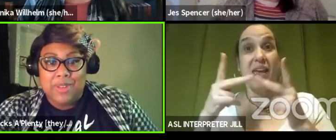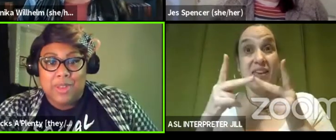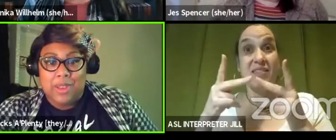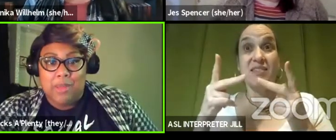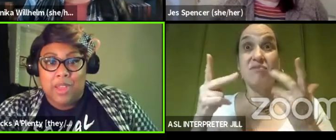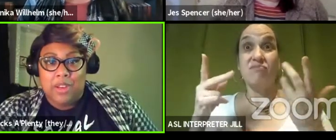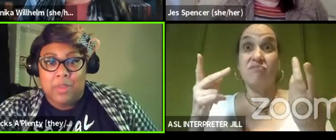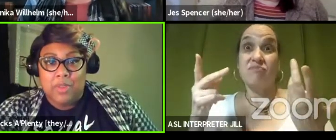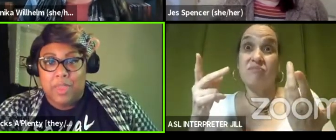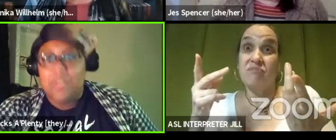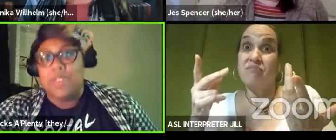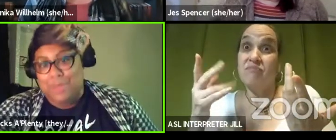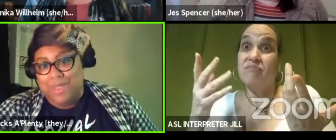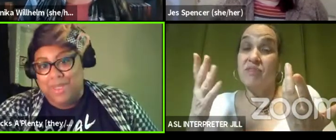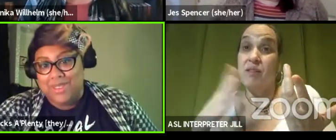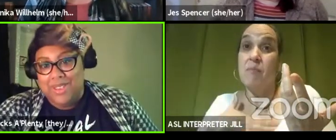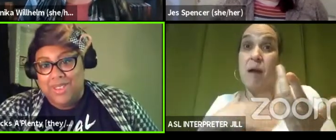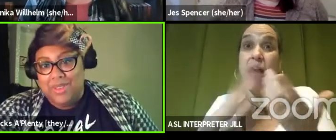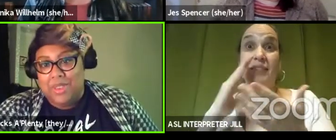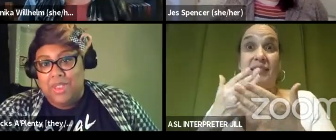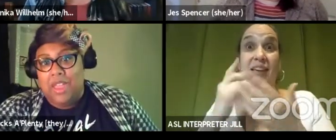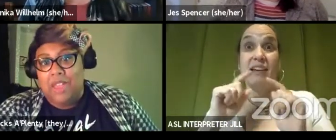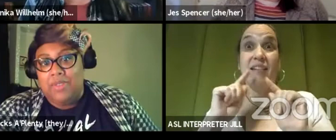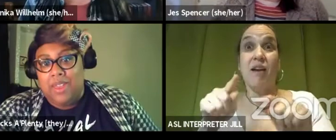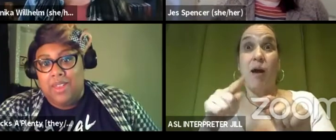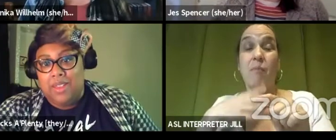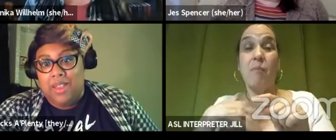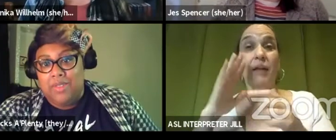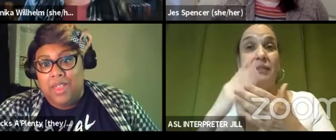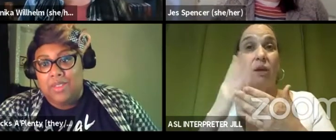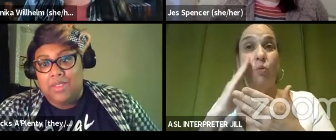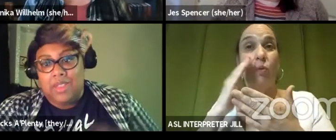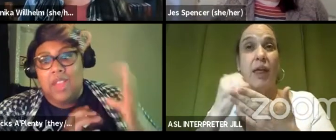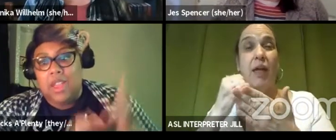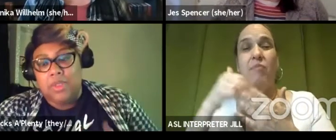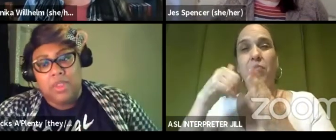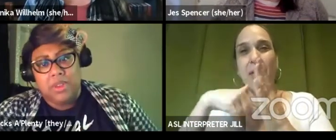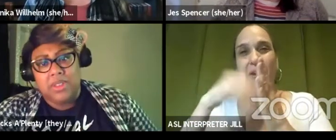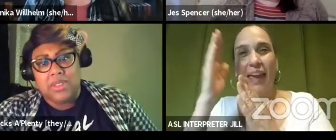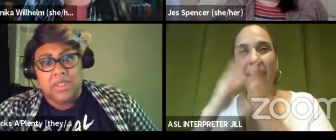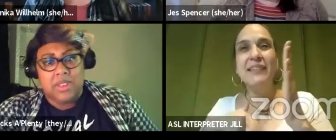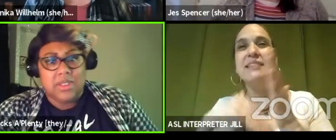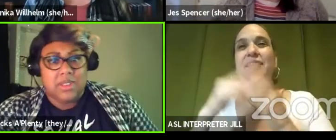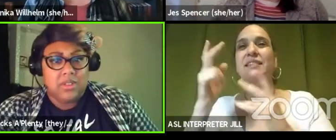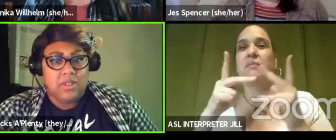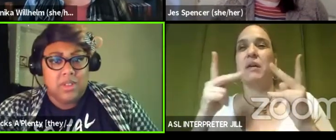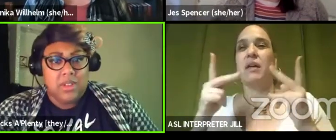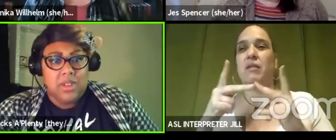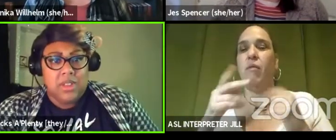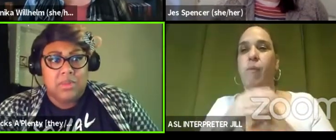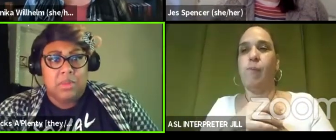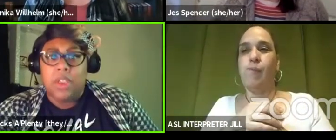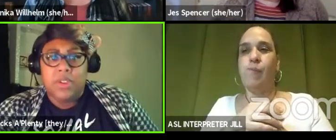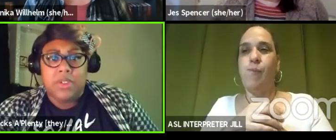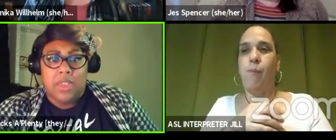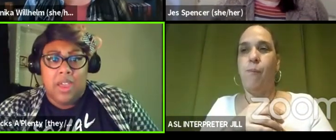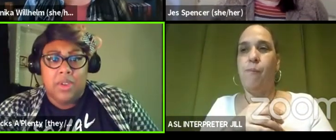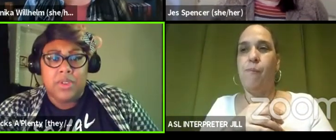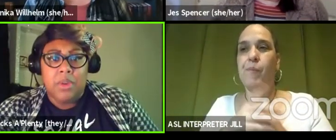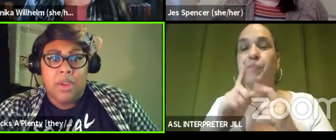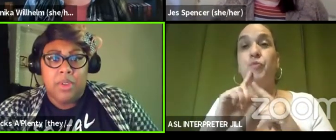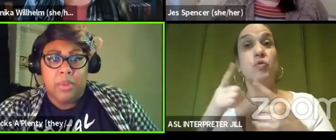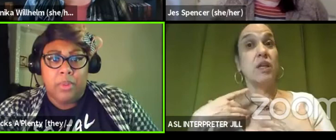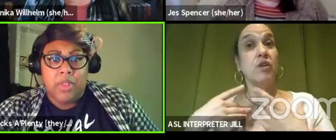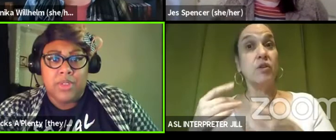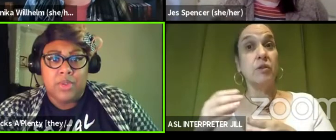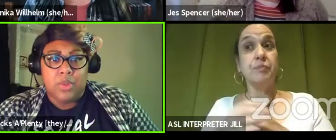son is going to come down and help us paint the space. Aww. So that he can have that time with it. But it's really interesting. Yeah, there's